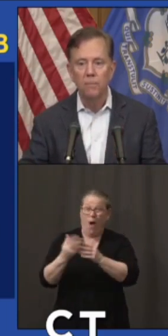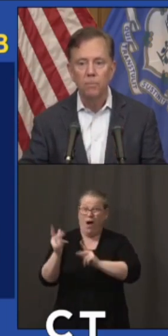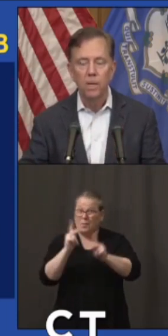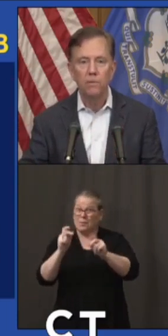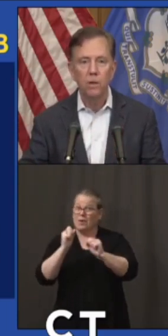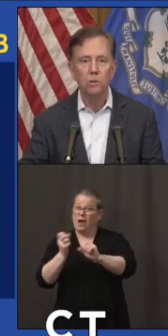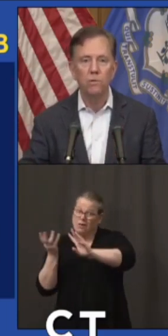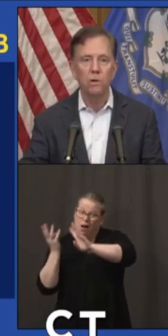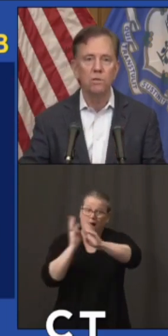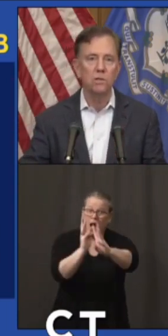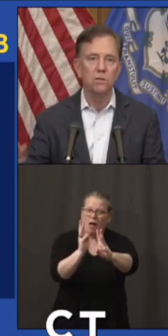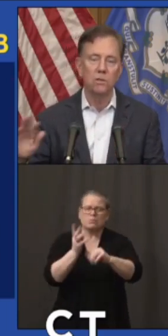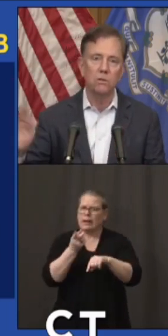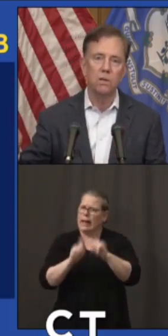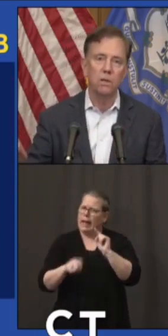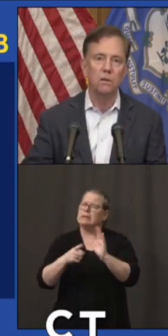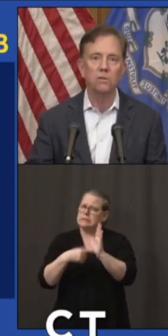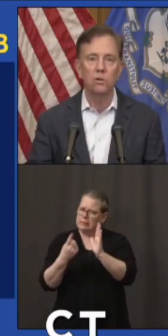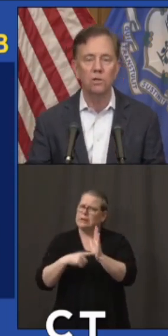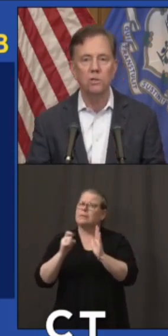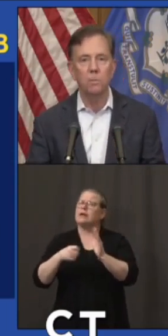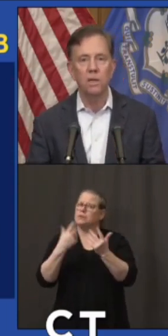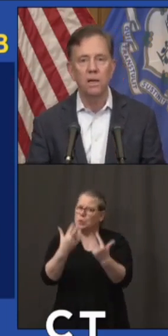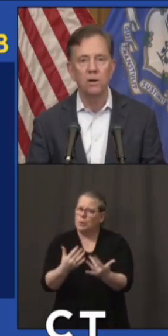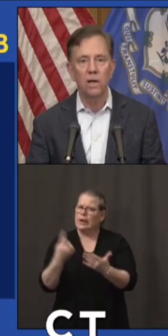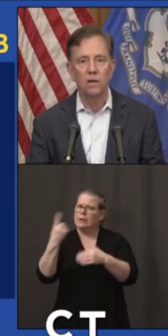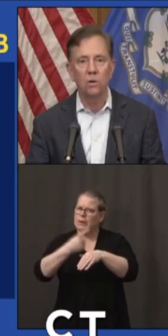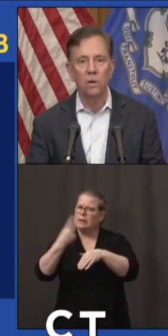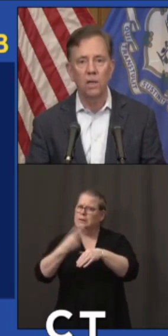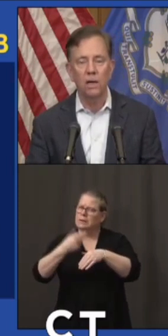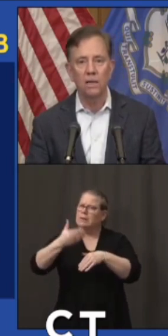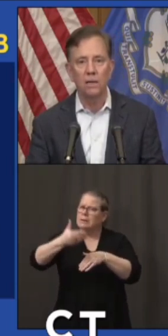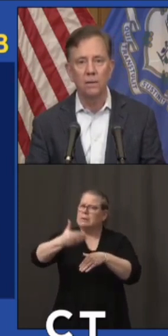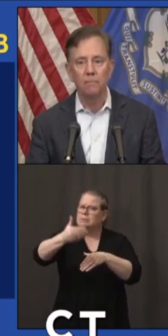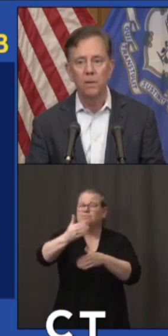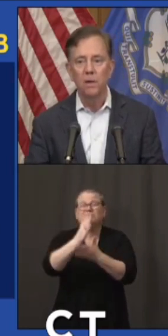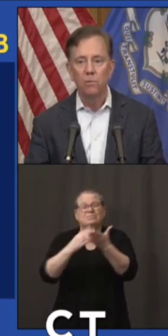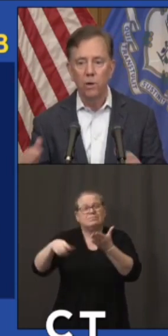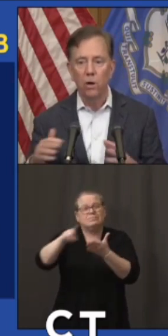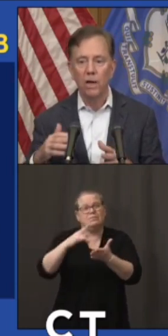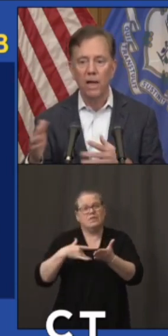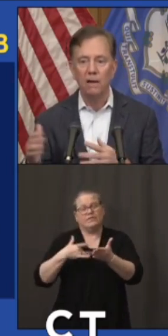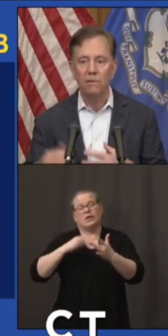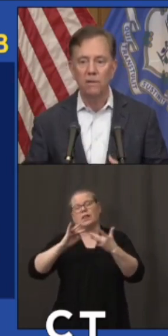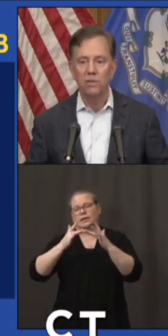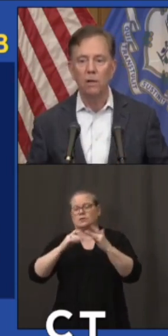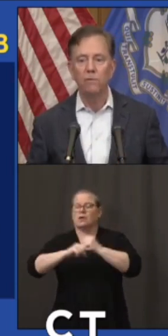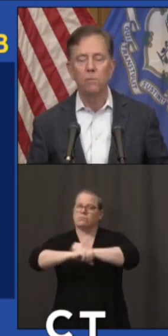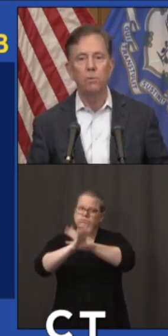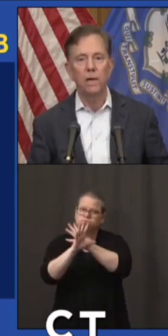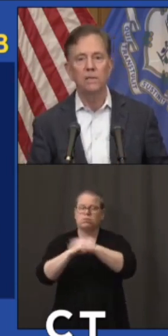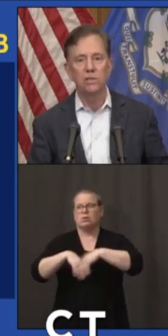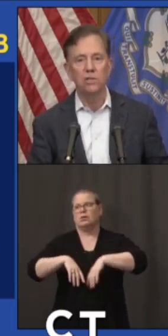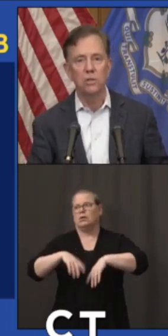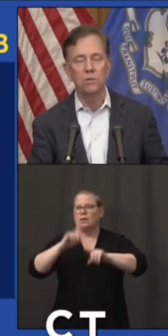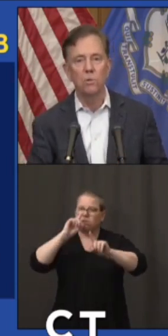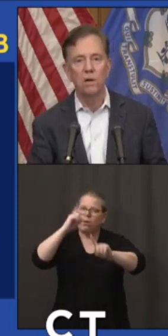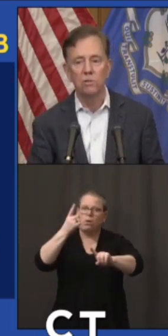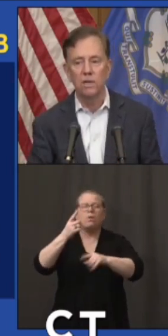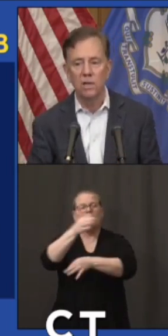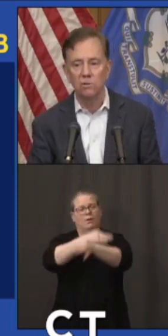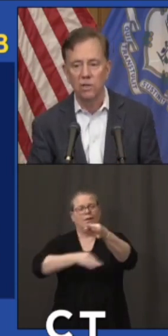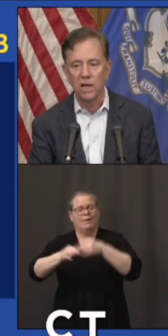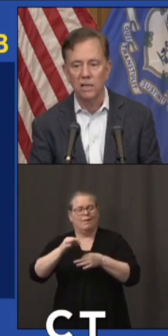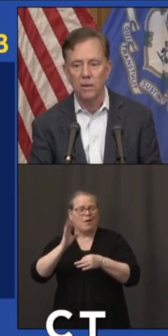patient. And for those of you who just are a little exhausted by the internet and online, we are going to have a telephone booking system as